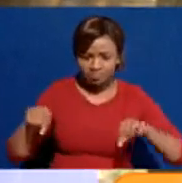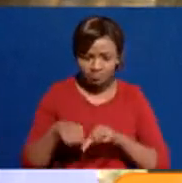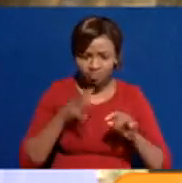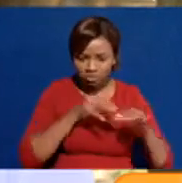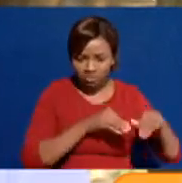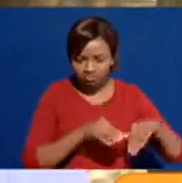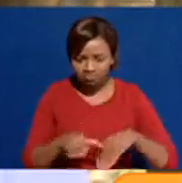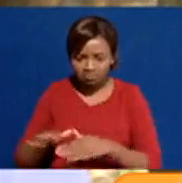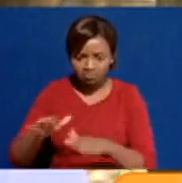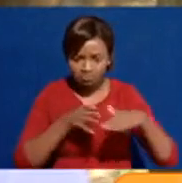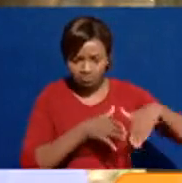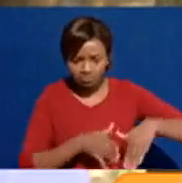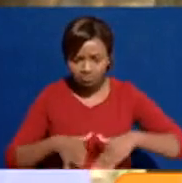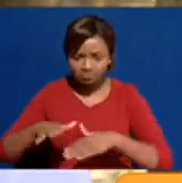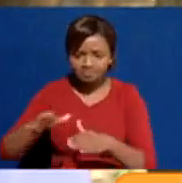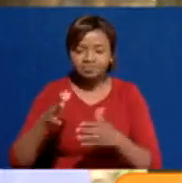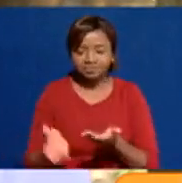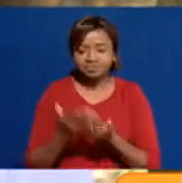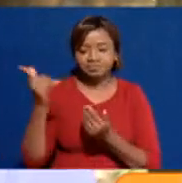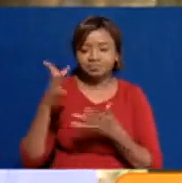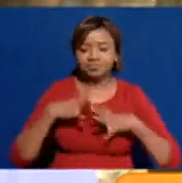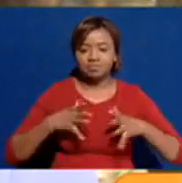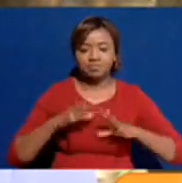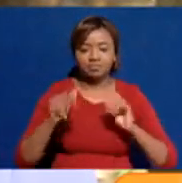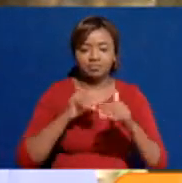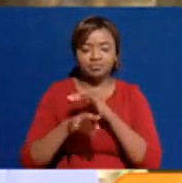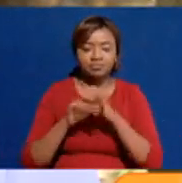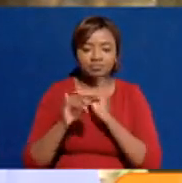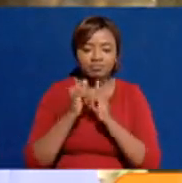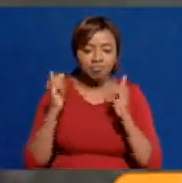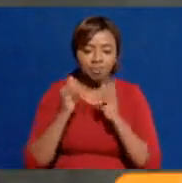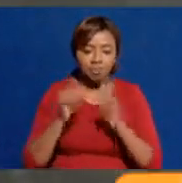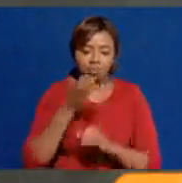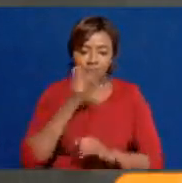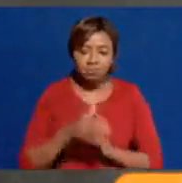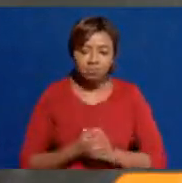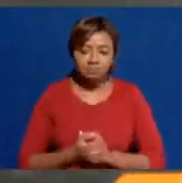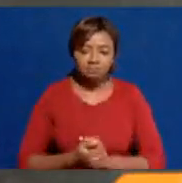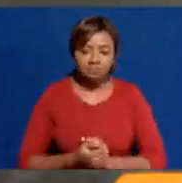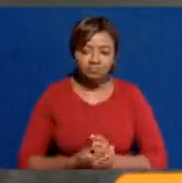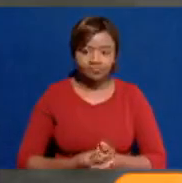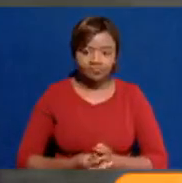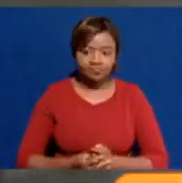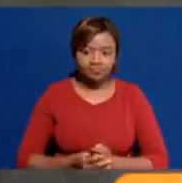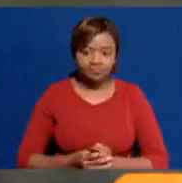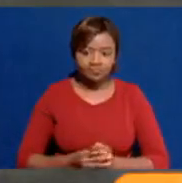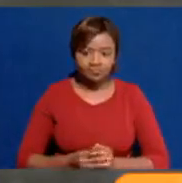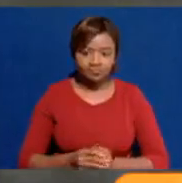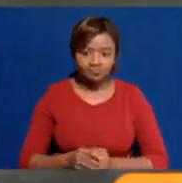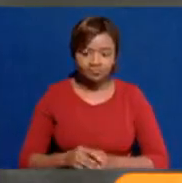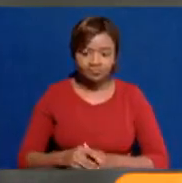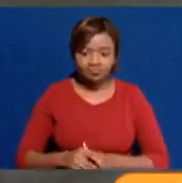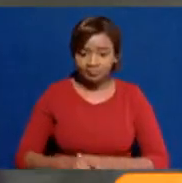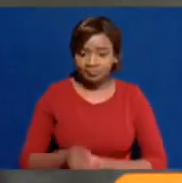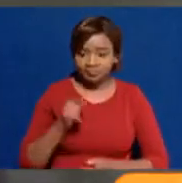clean water. And the water is also available for ecosystem services downstream. Rehabilitation of the EnkongúEnkare